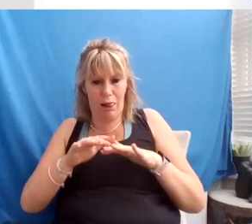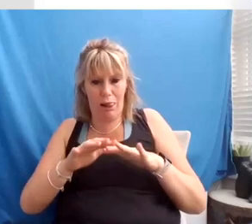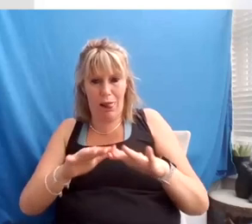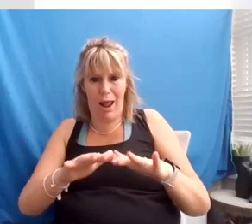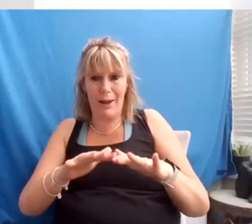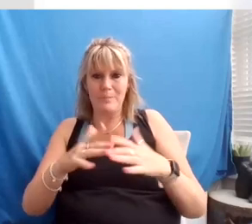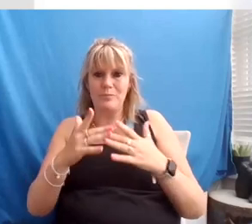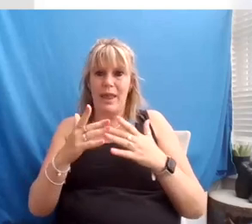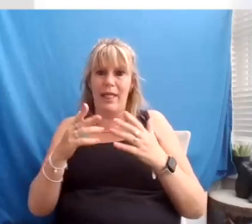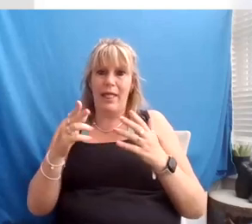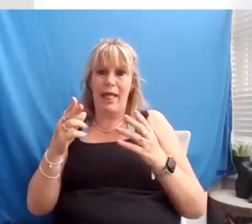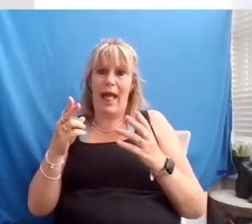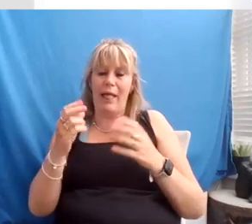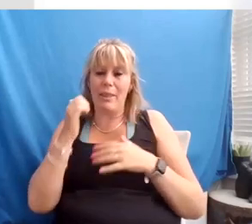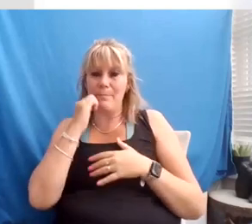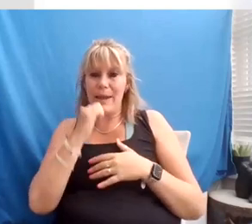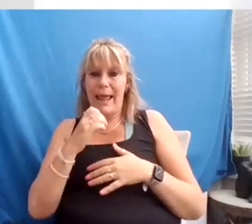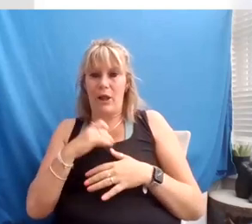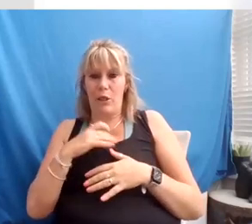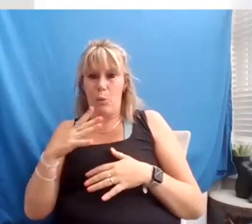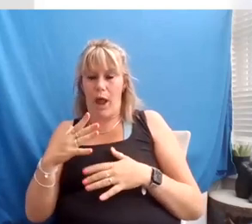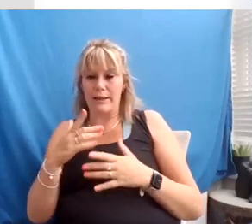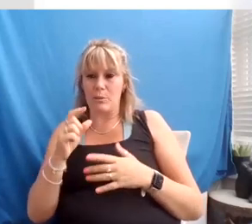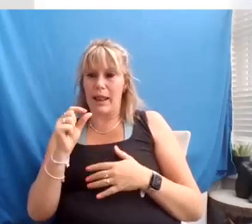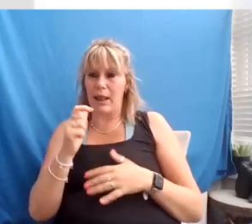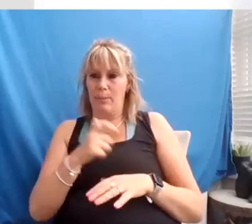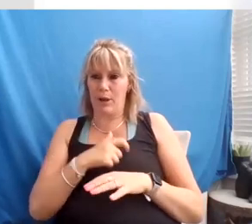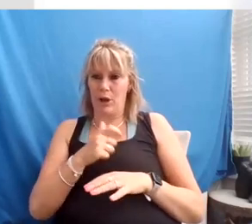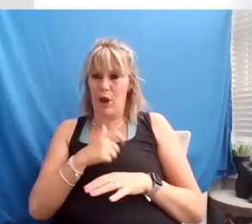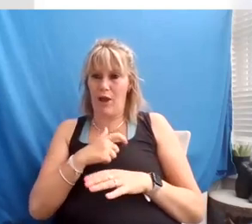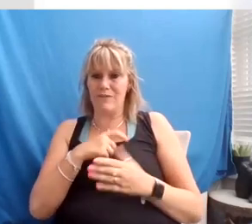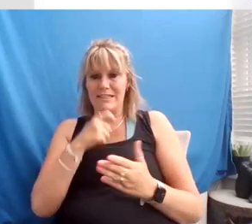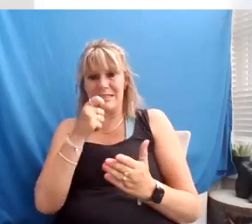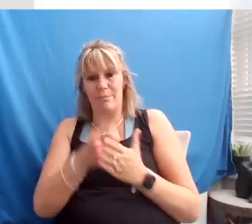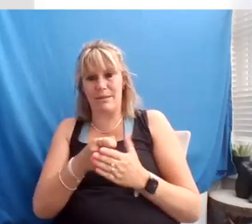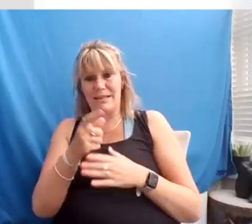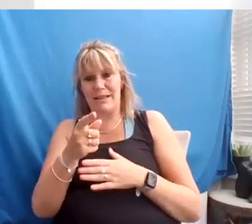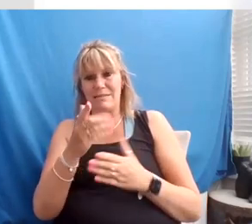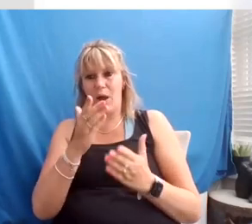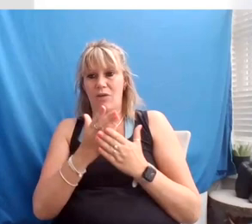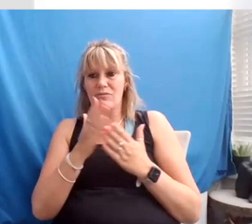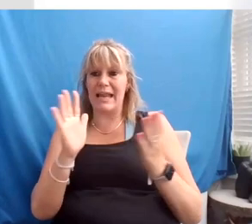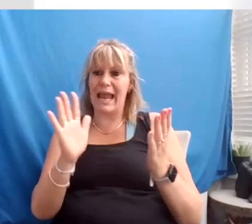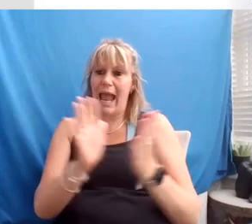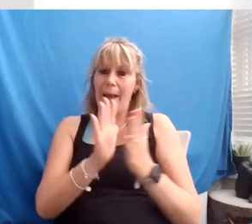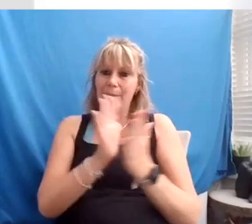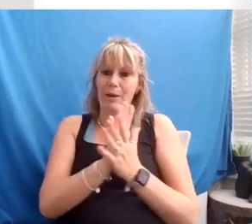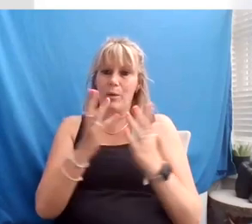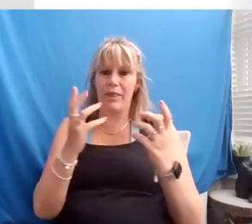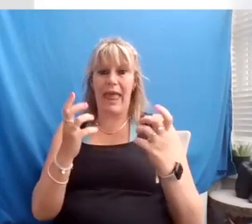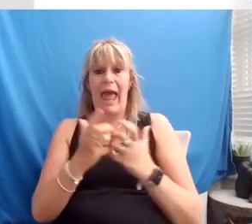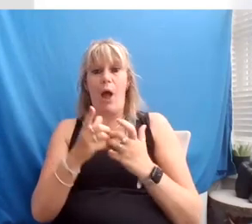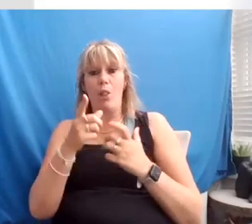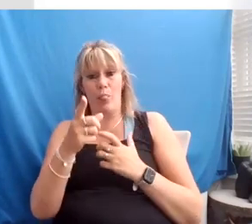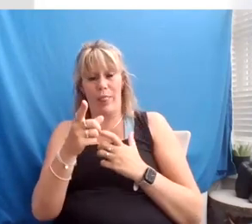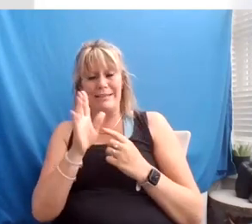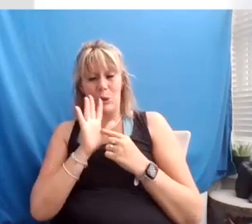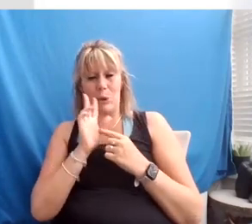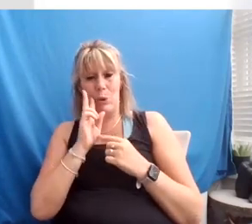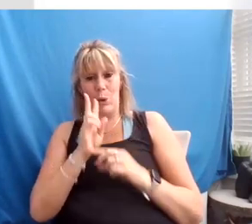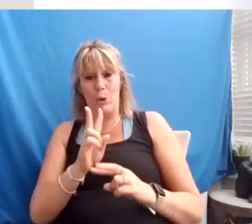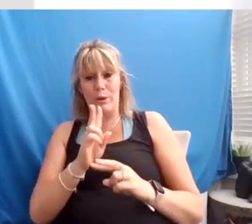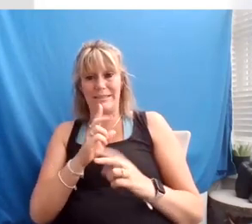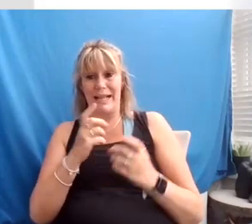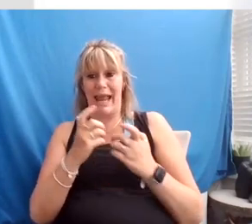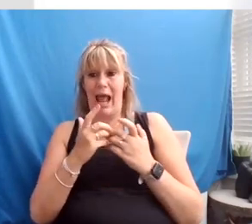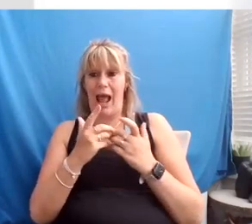and the white. And I was a little bit nervous submitting this, but I'm really happy with the way it's turned out, with the way the exhibition's being curated.